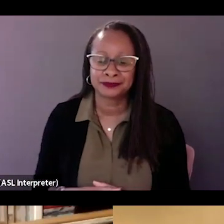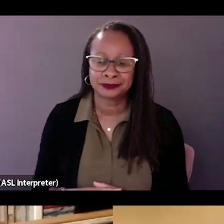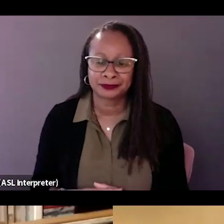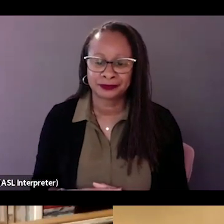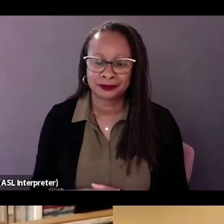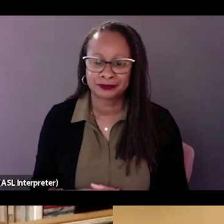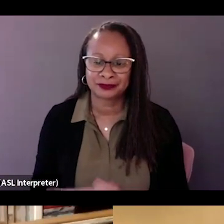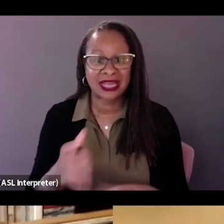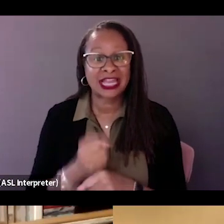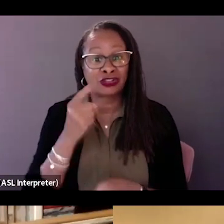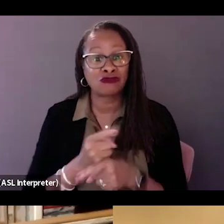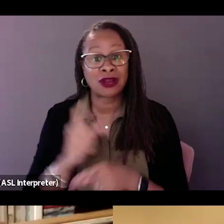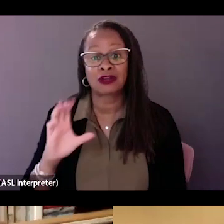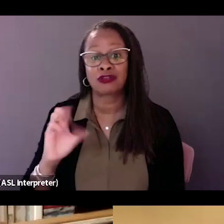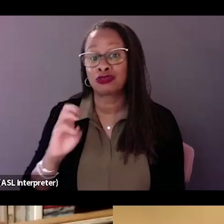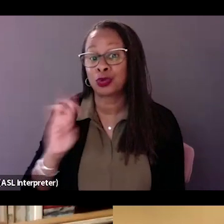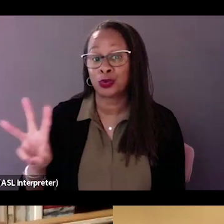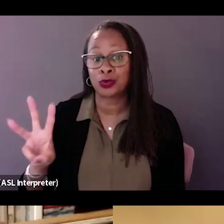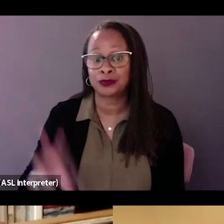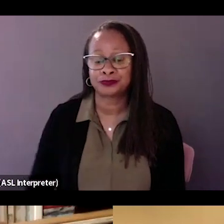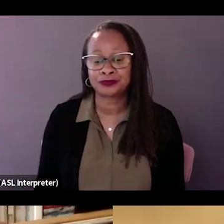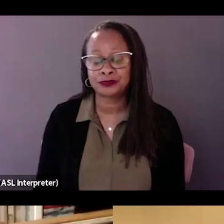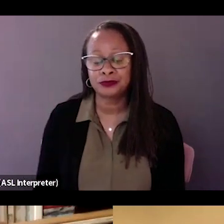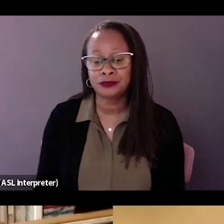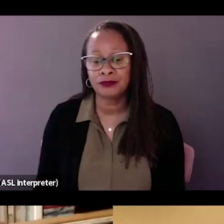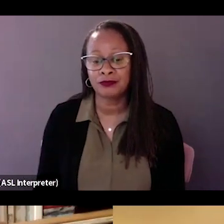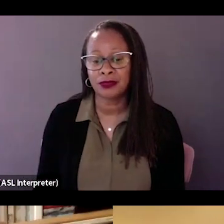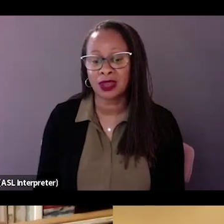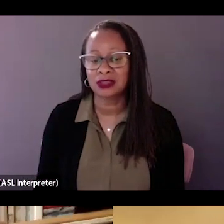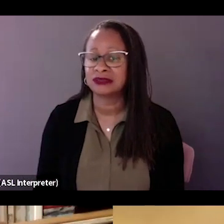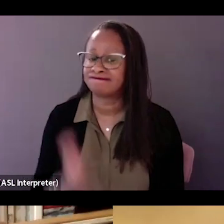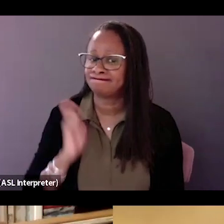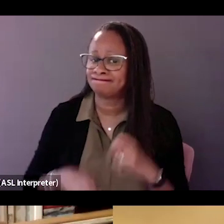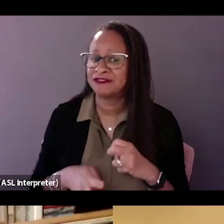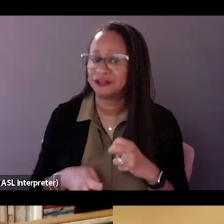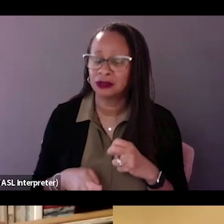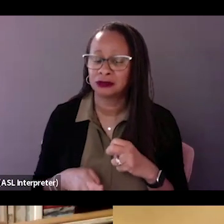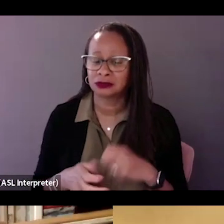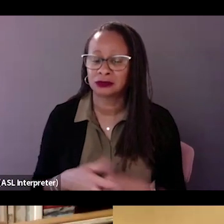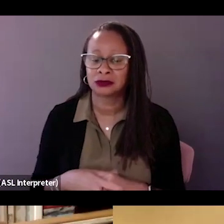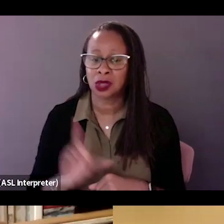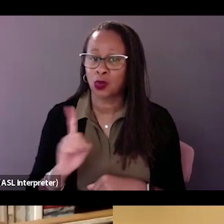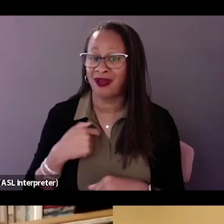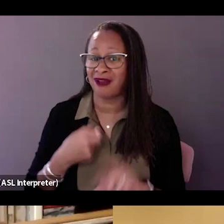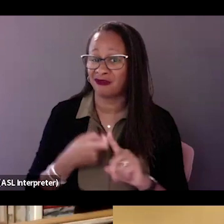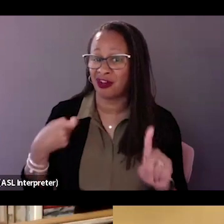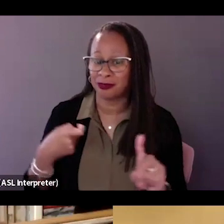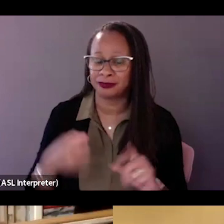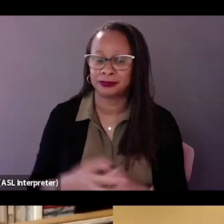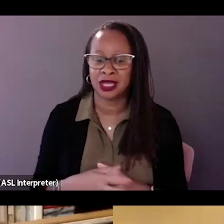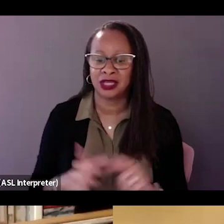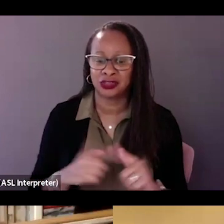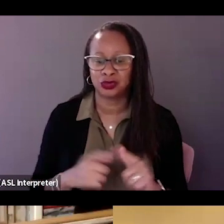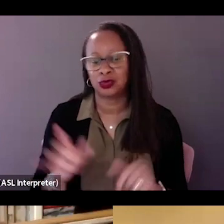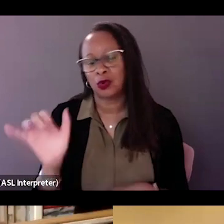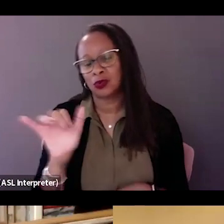getting the right crew. It's pretty difficult in where I come from to be